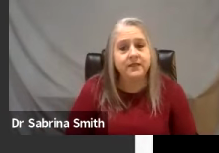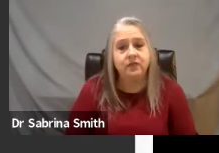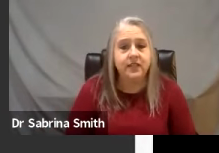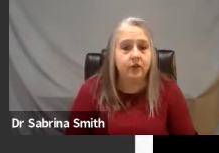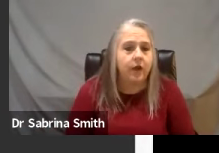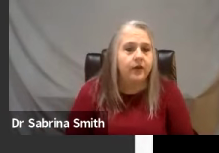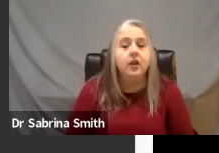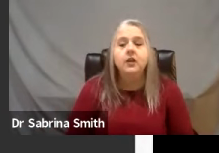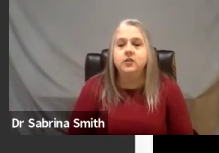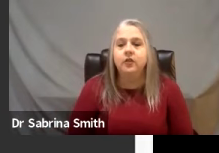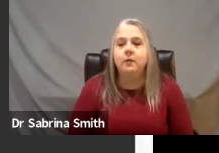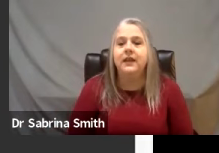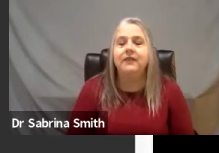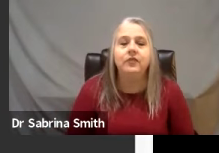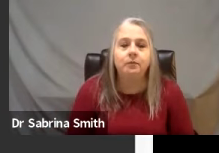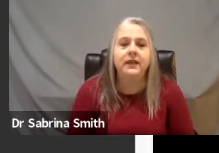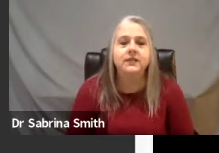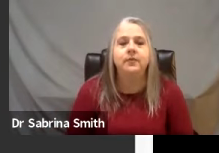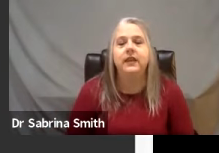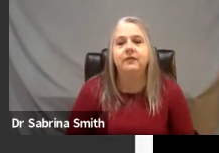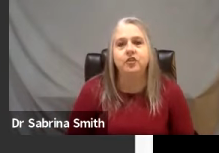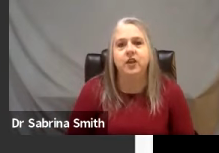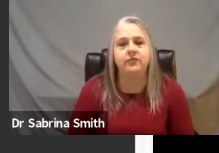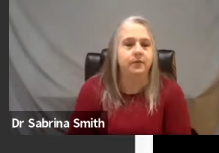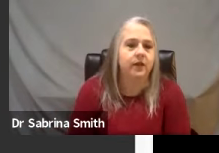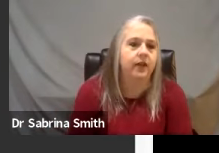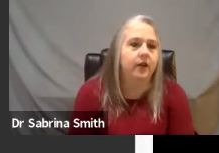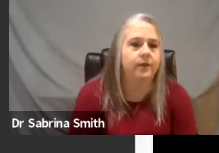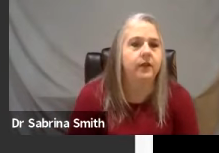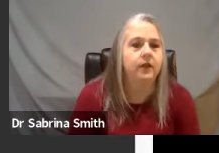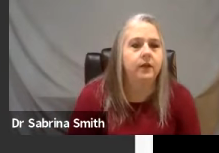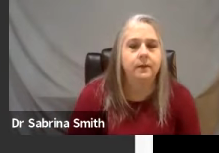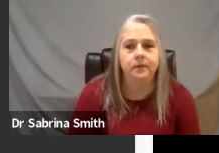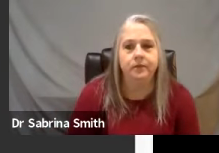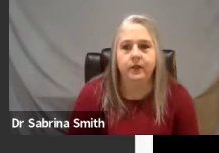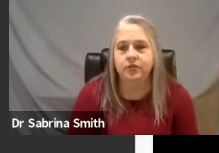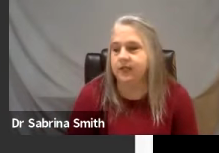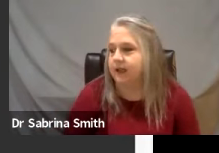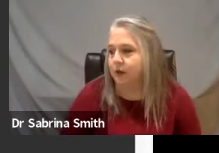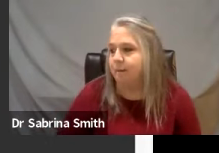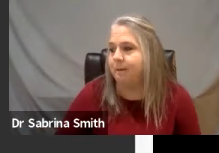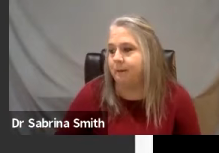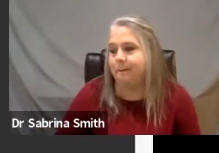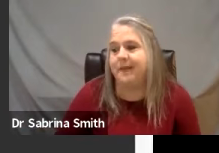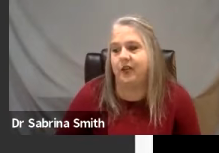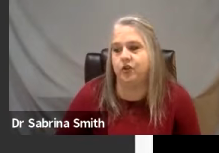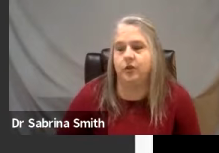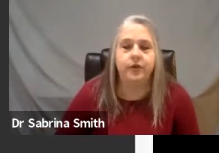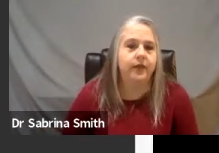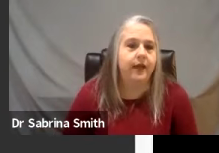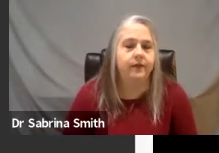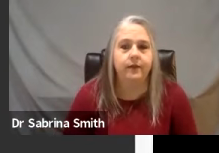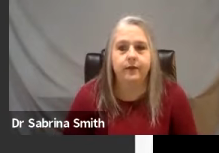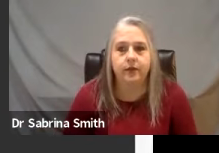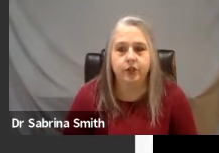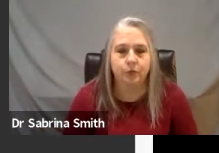gonna give myself a 10 on that one. So if you don't mind, pick something and give yourself something in there. Just gonna give you a minute or so to do